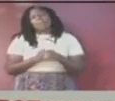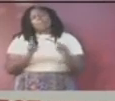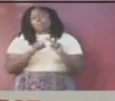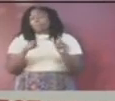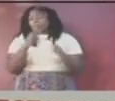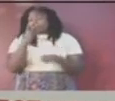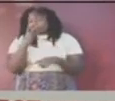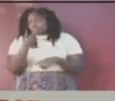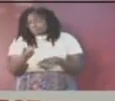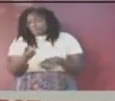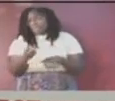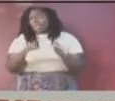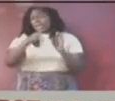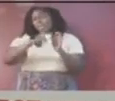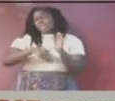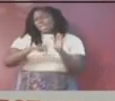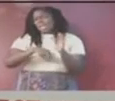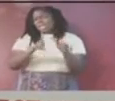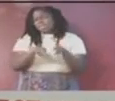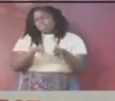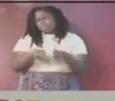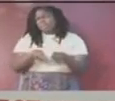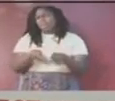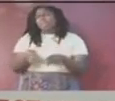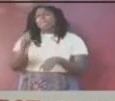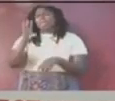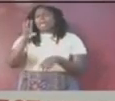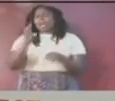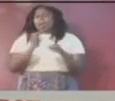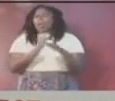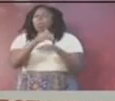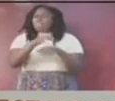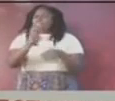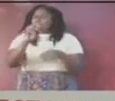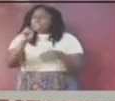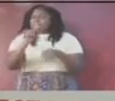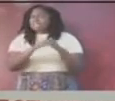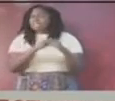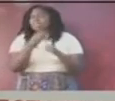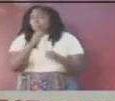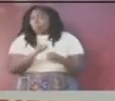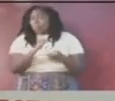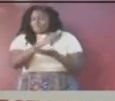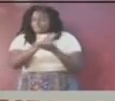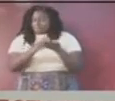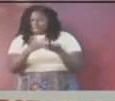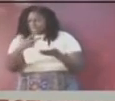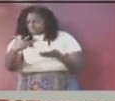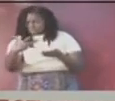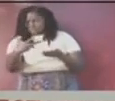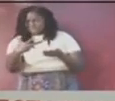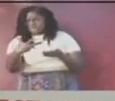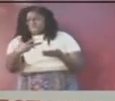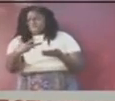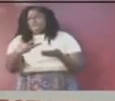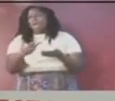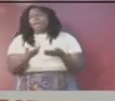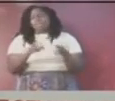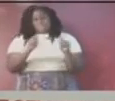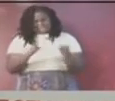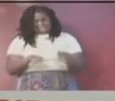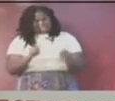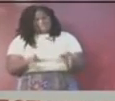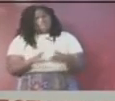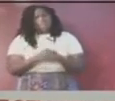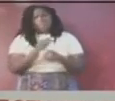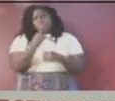patients in the 60 and above in their phase 3 trial, which was a trial done in the UAE. Now, noting that this vaccine has